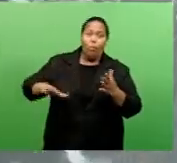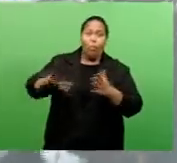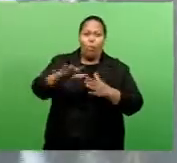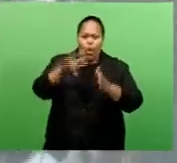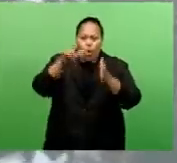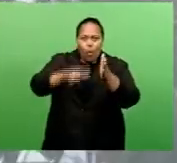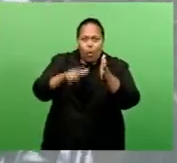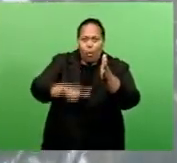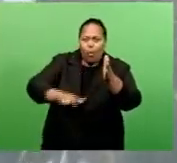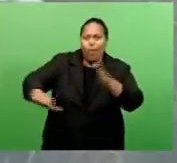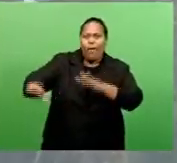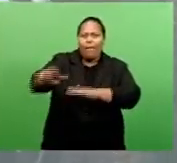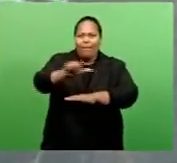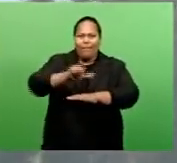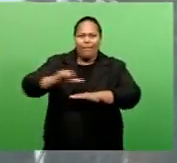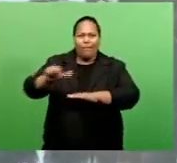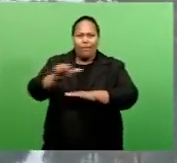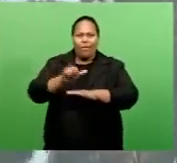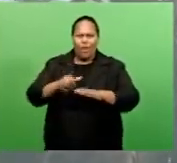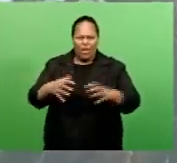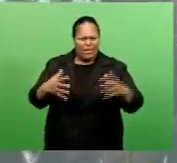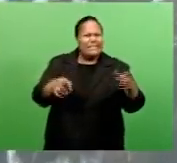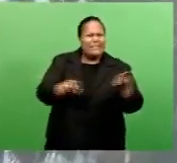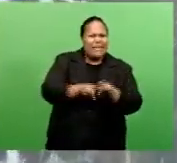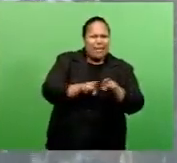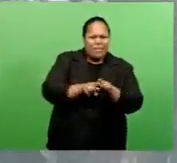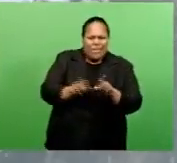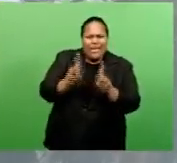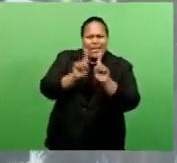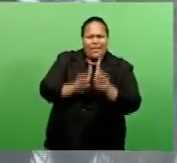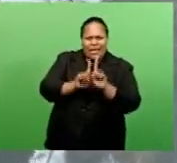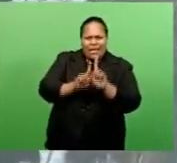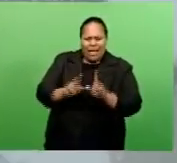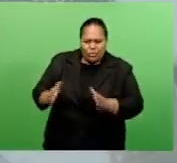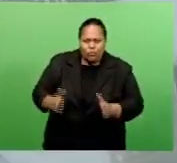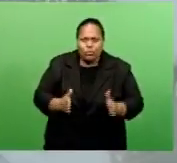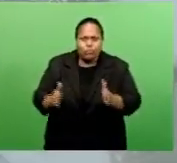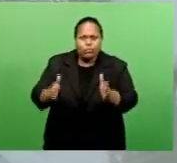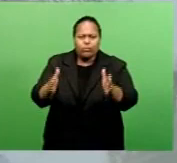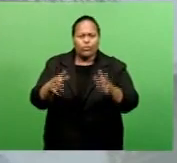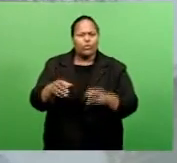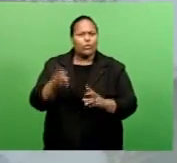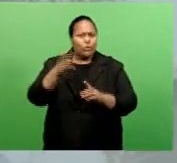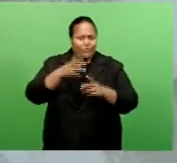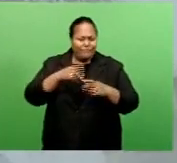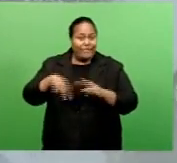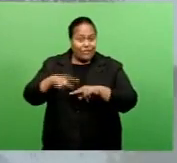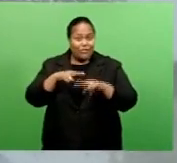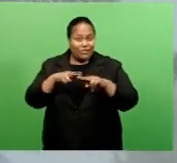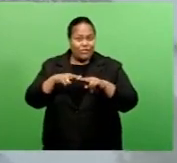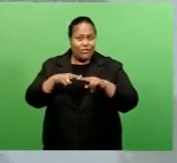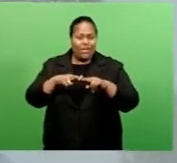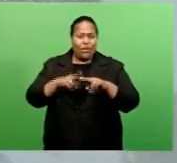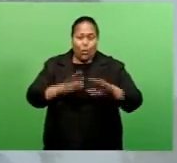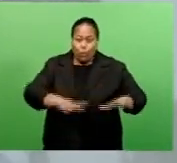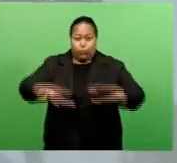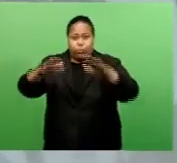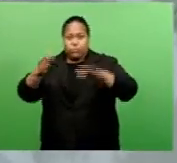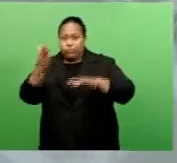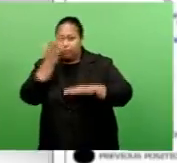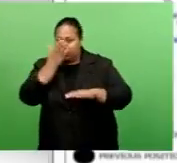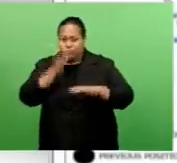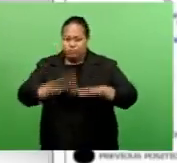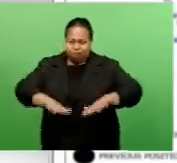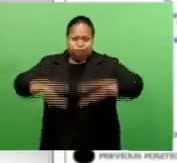low-lying areas and areas adjacent to small streams and major rivers of Fiji. A flash flood warning remains in force for